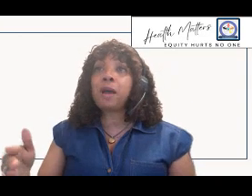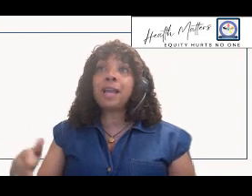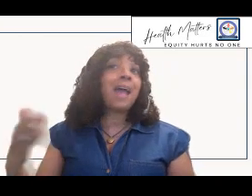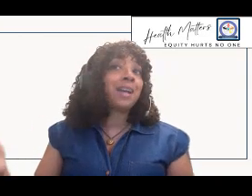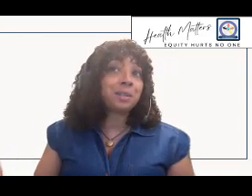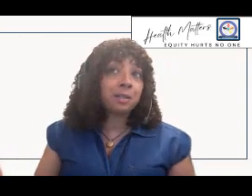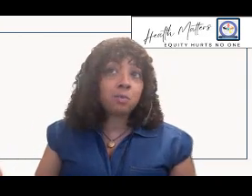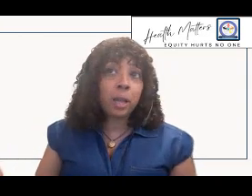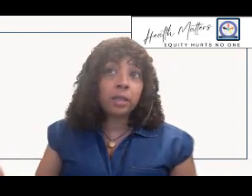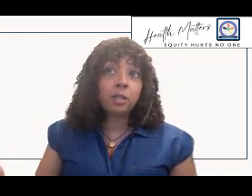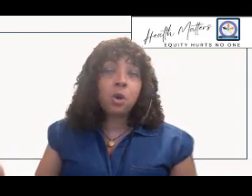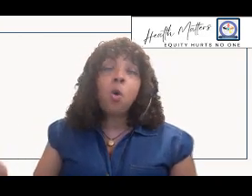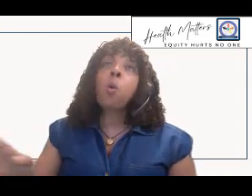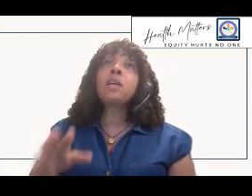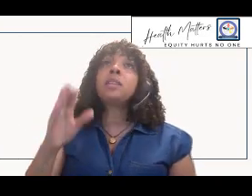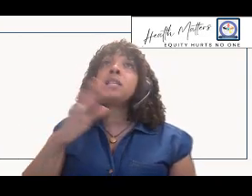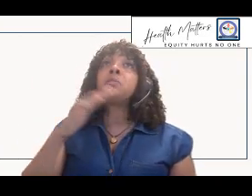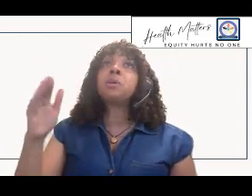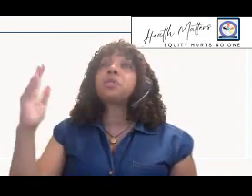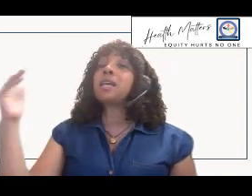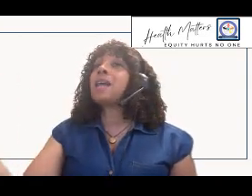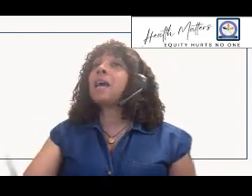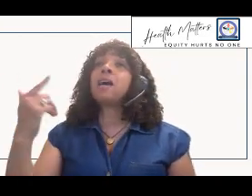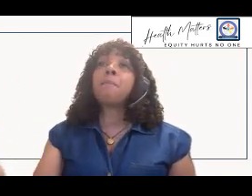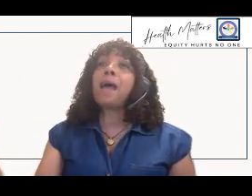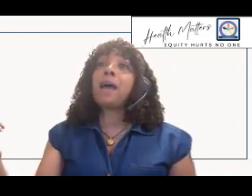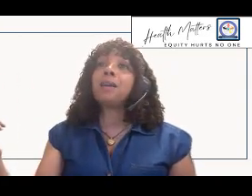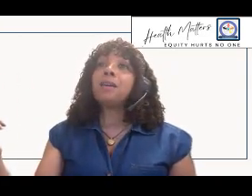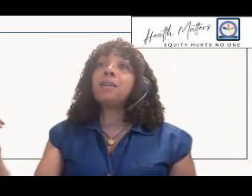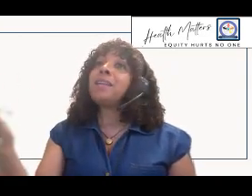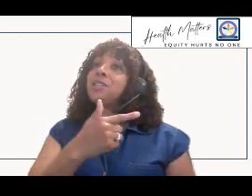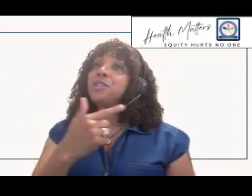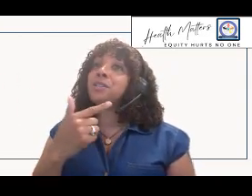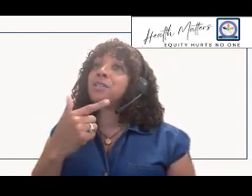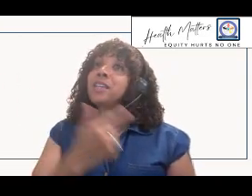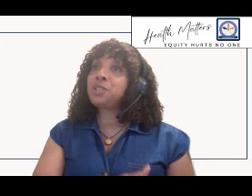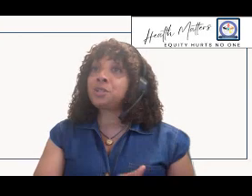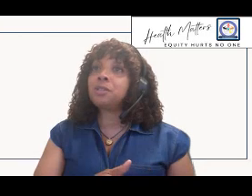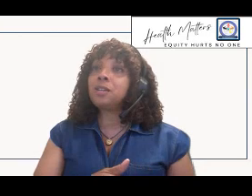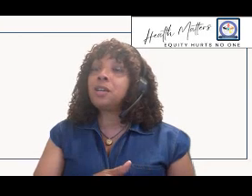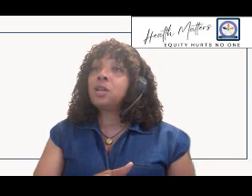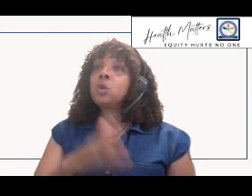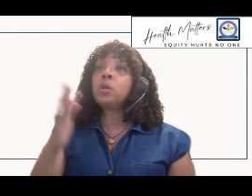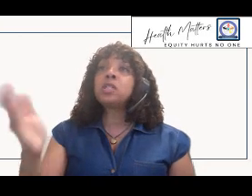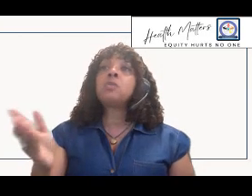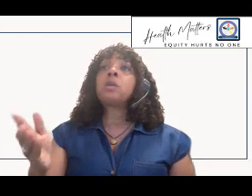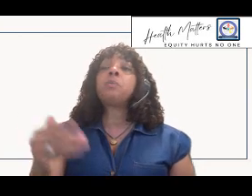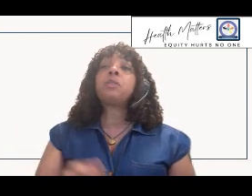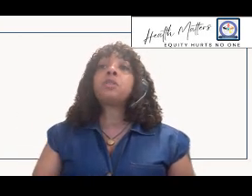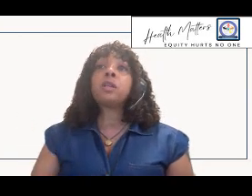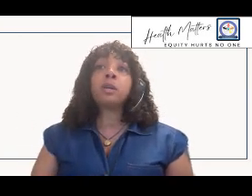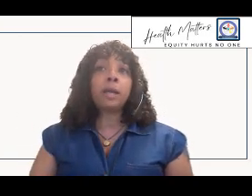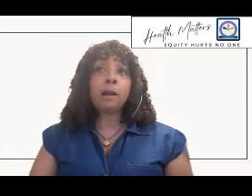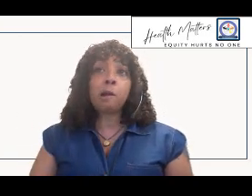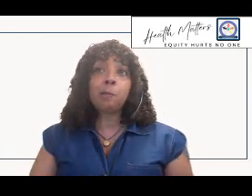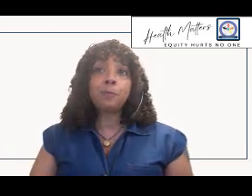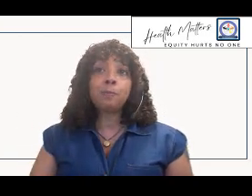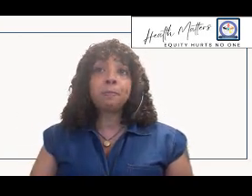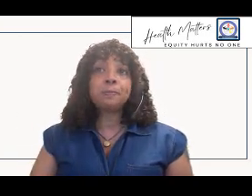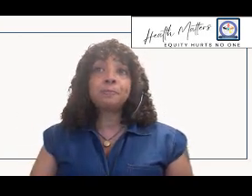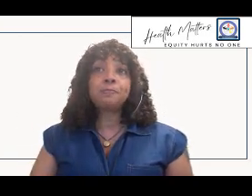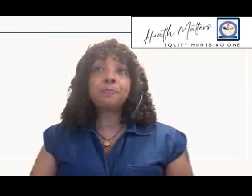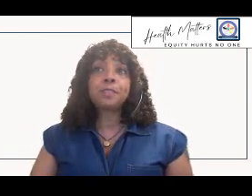still try and action them, right? Or that these bills cannot come back next session. So we still want to put this on your